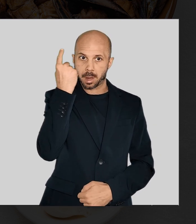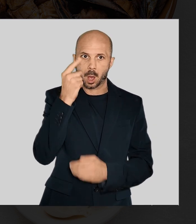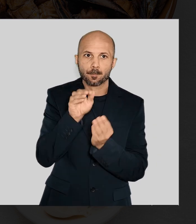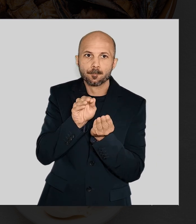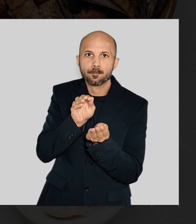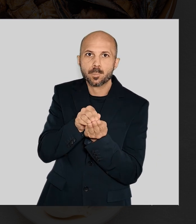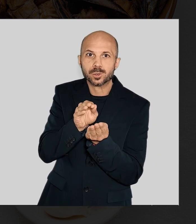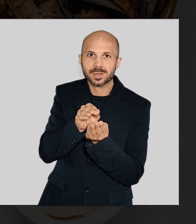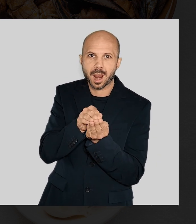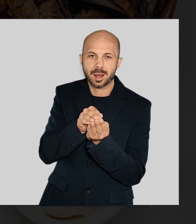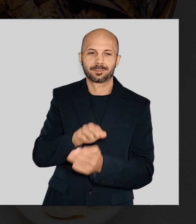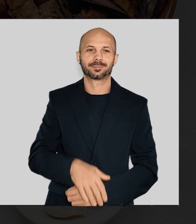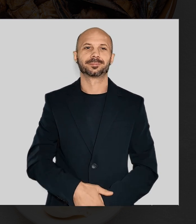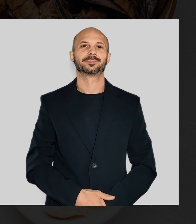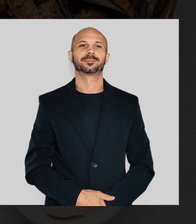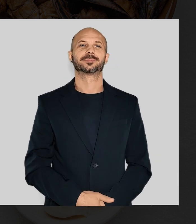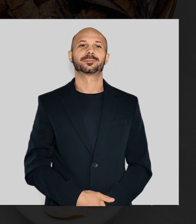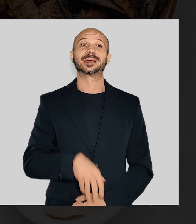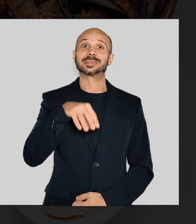salt,